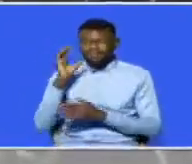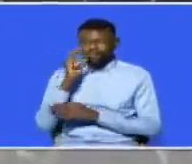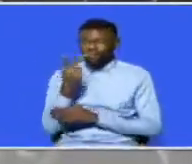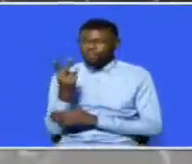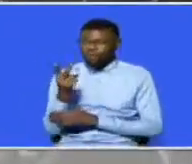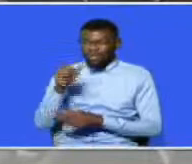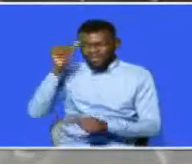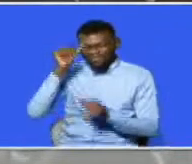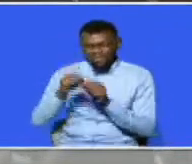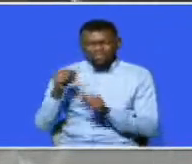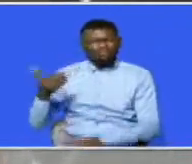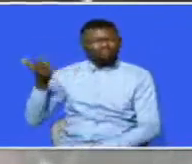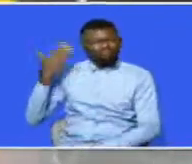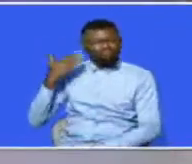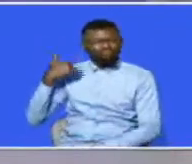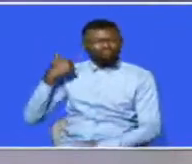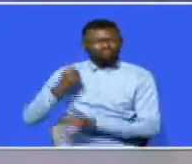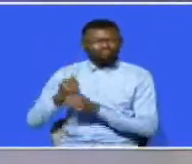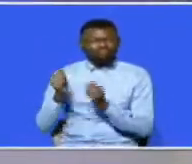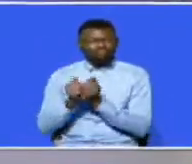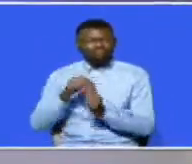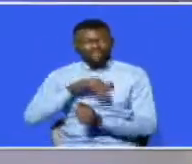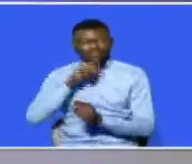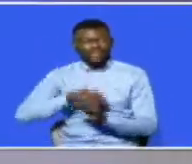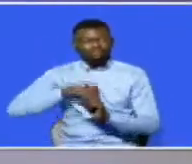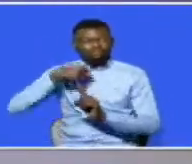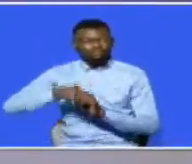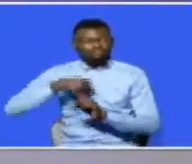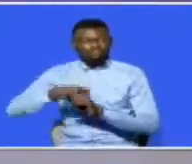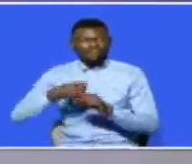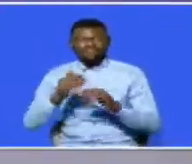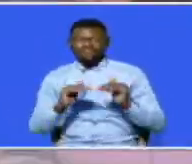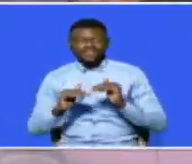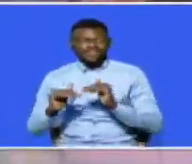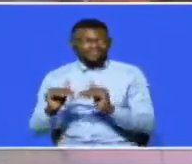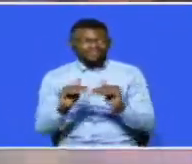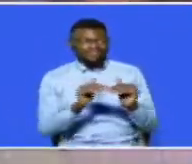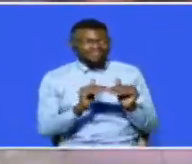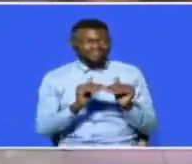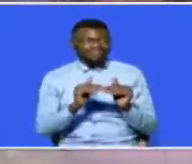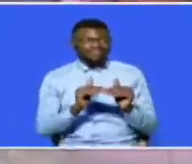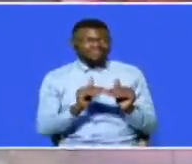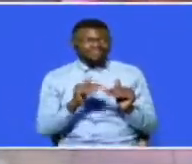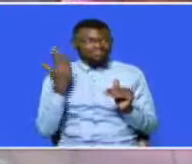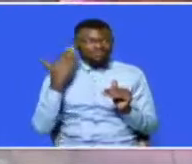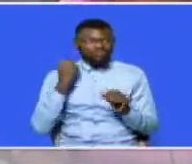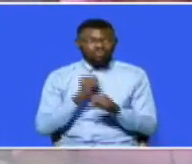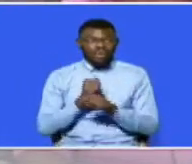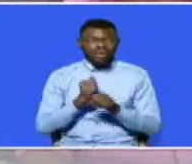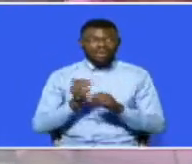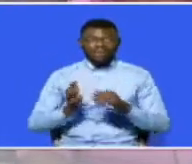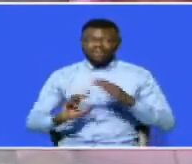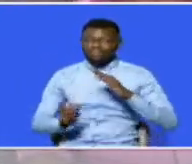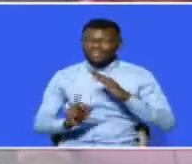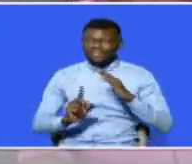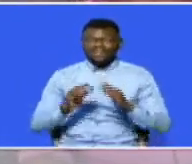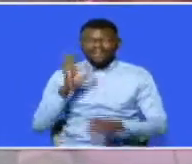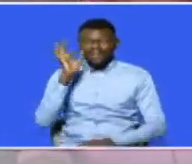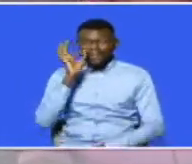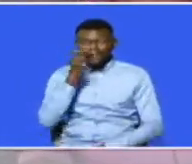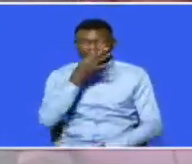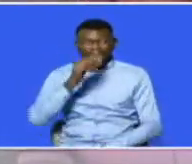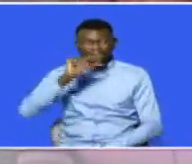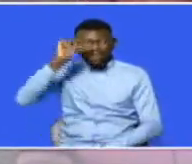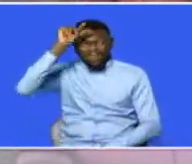multi-party together with Odinga. This couple with the latter's record as a minister in the Kibaki administration, making